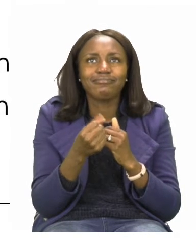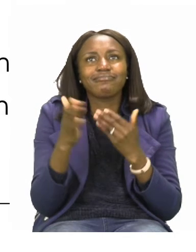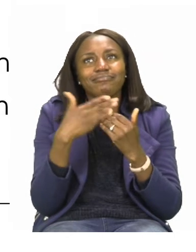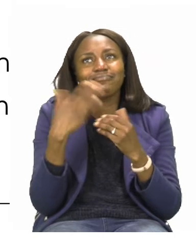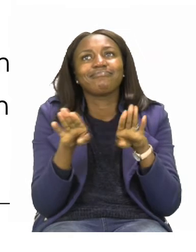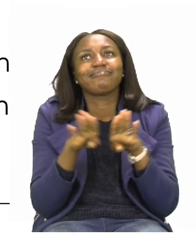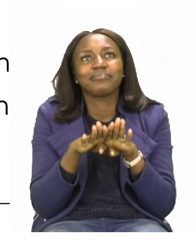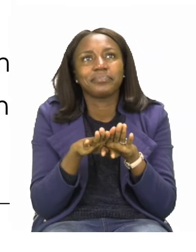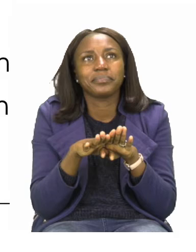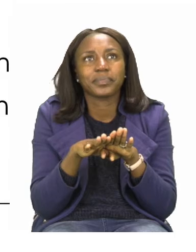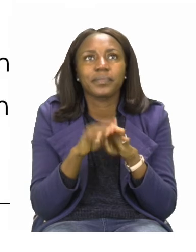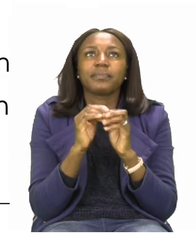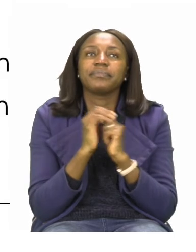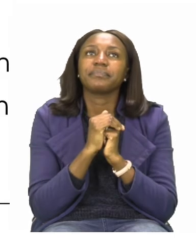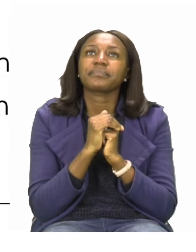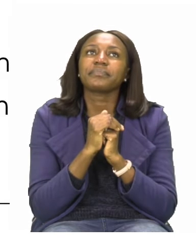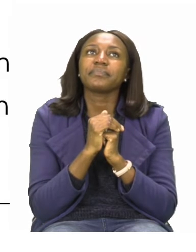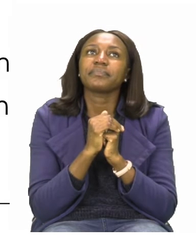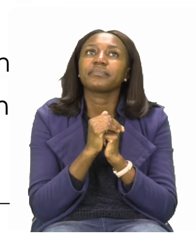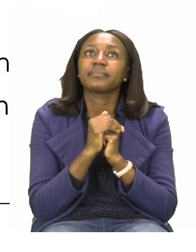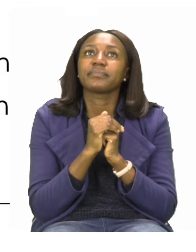problem. C says,